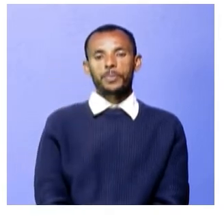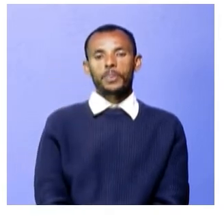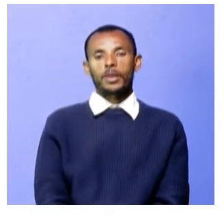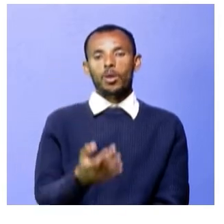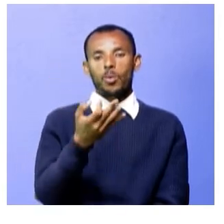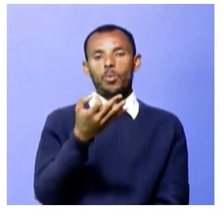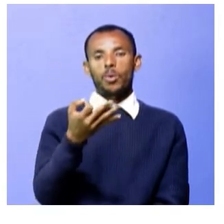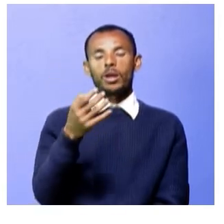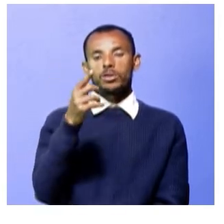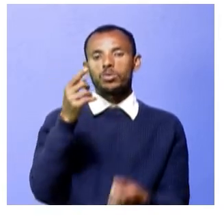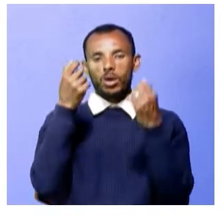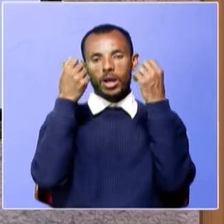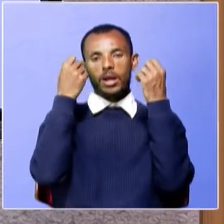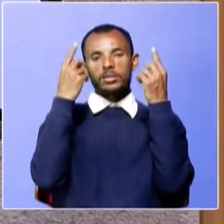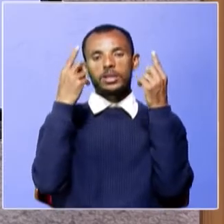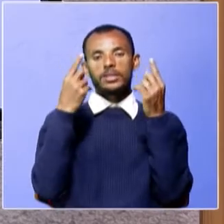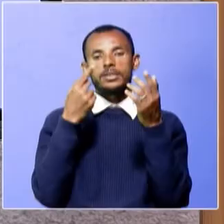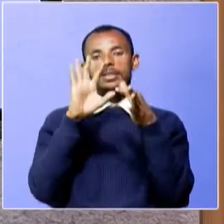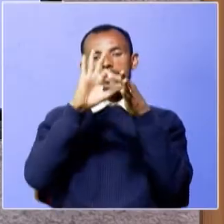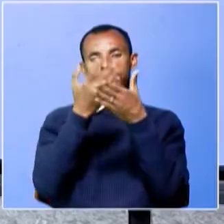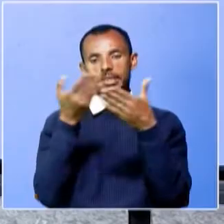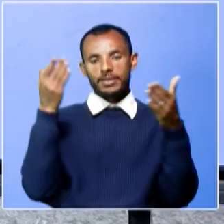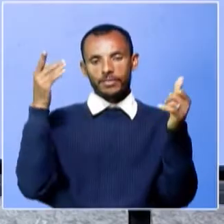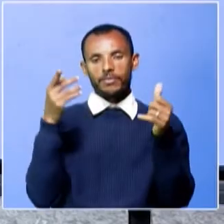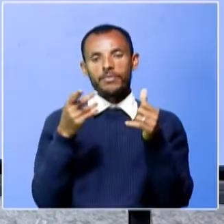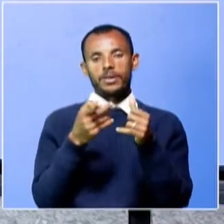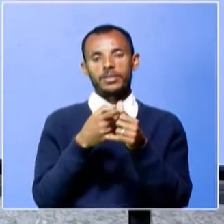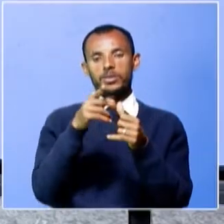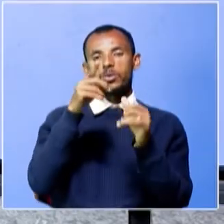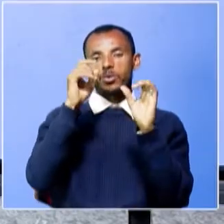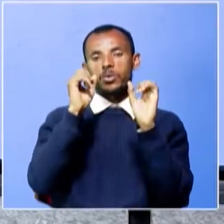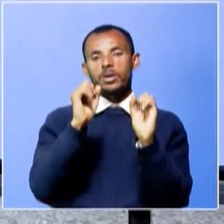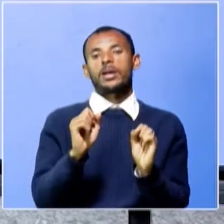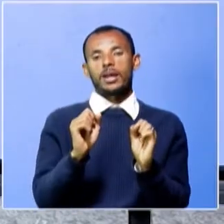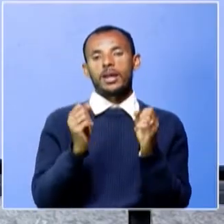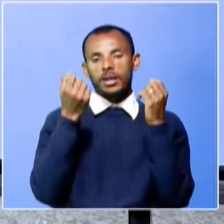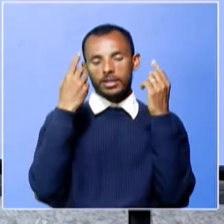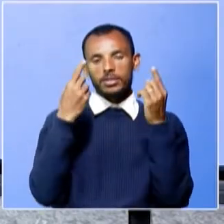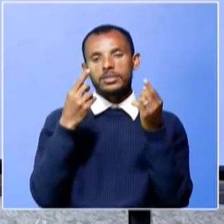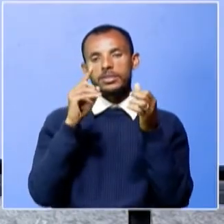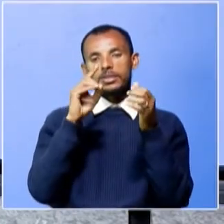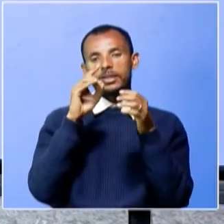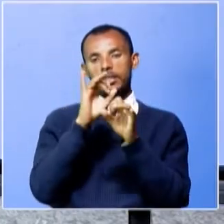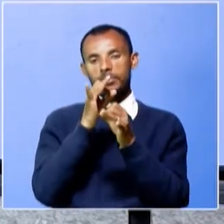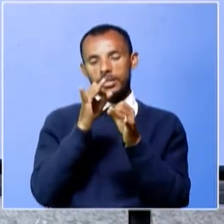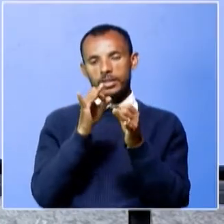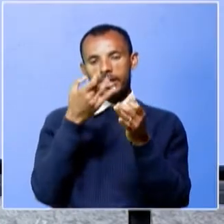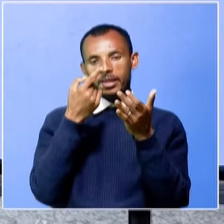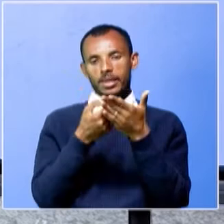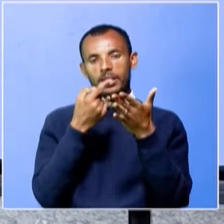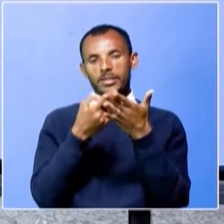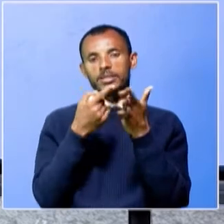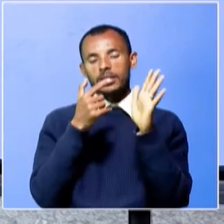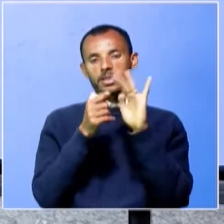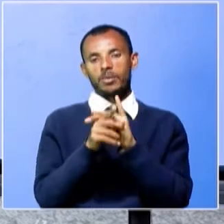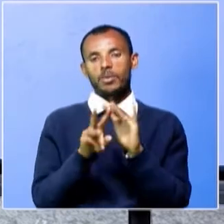Well, you need to understand the statement first so that you can sense what the experiment is. Here in this